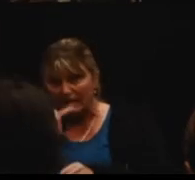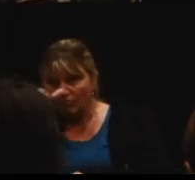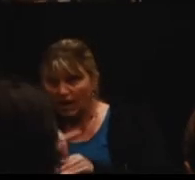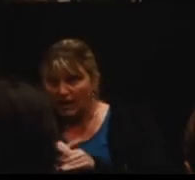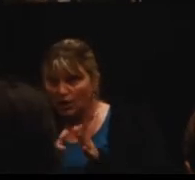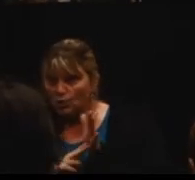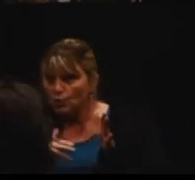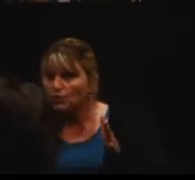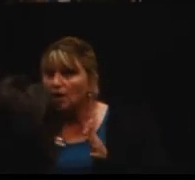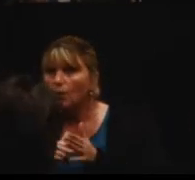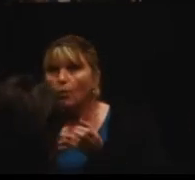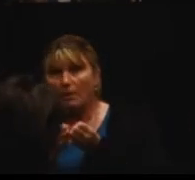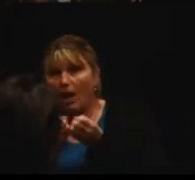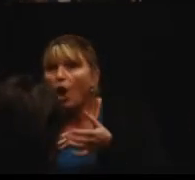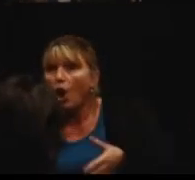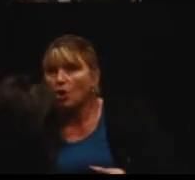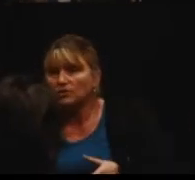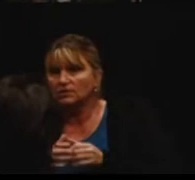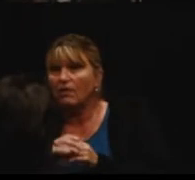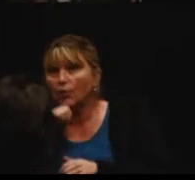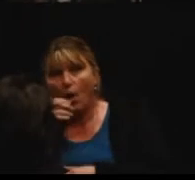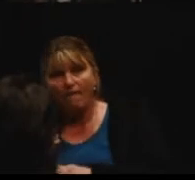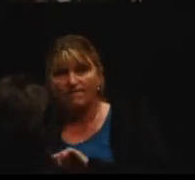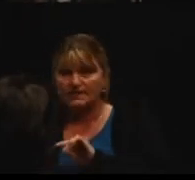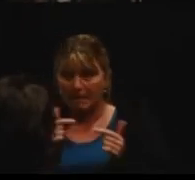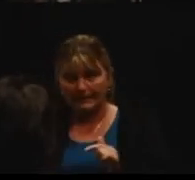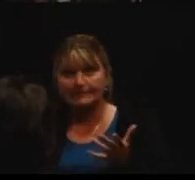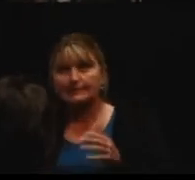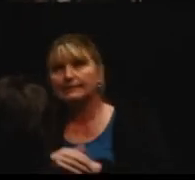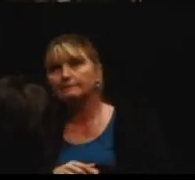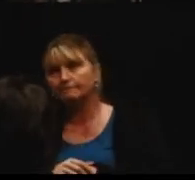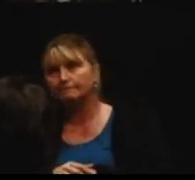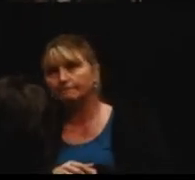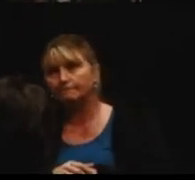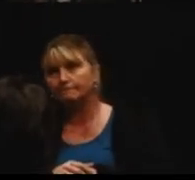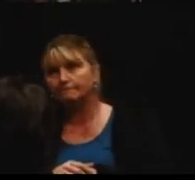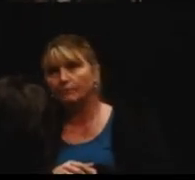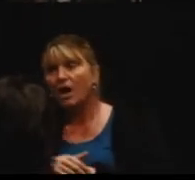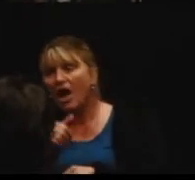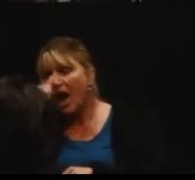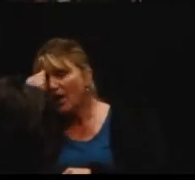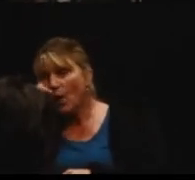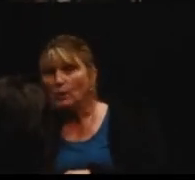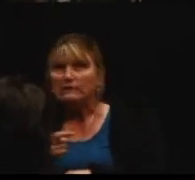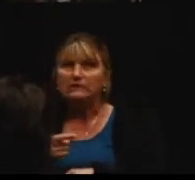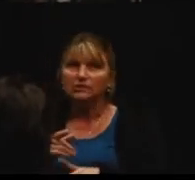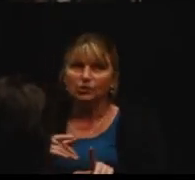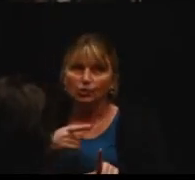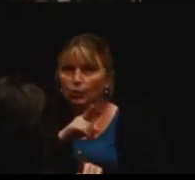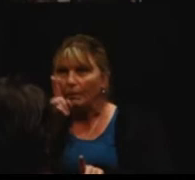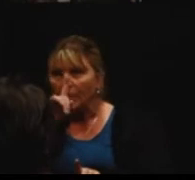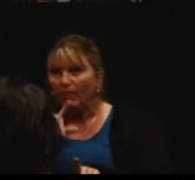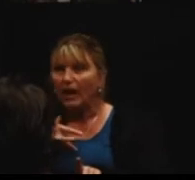to be at quite a loss if that debate isn't held. And I know this is seen as heresy, but